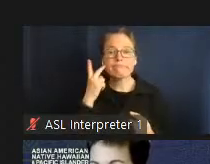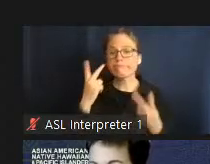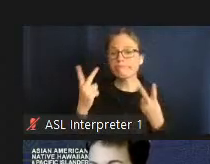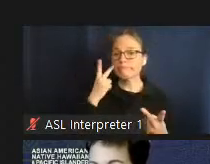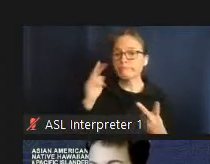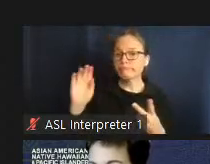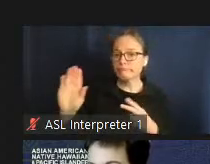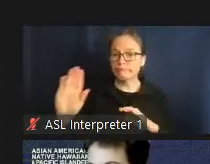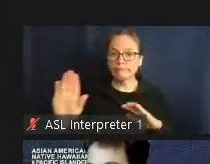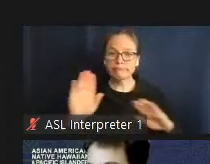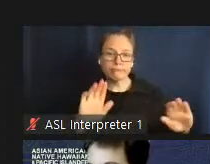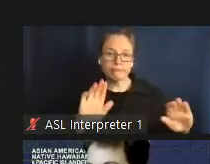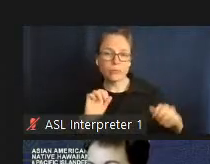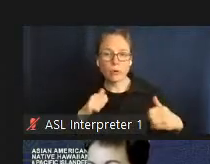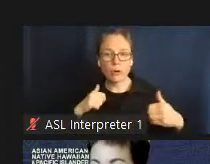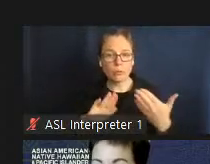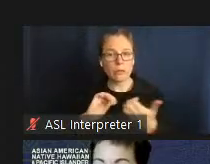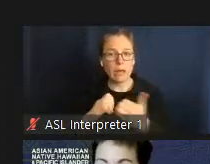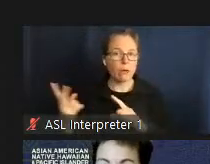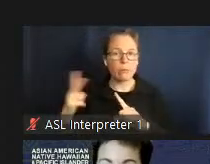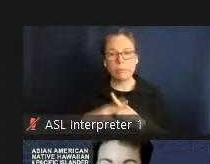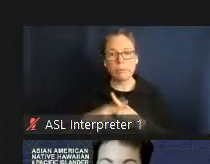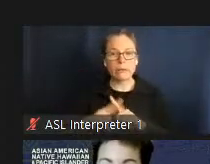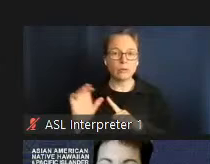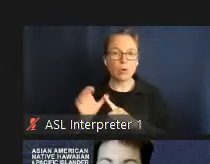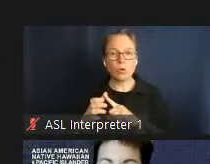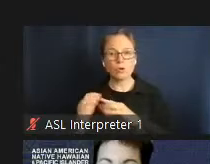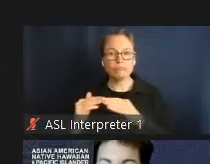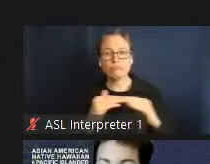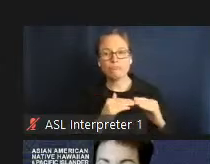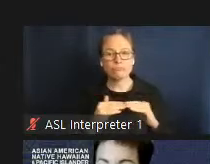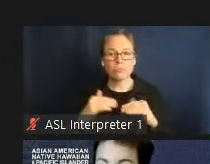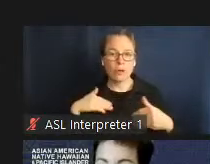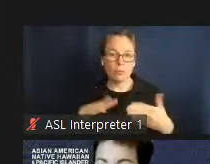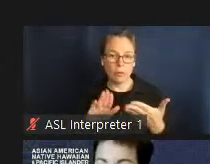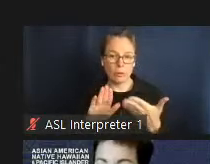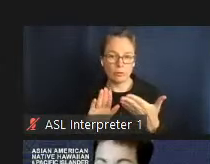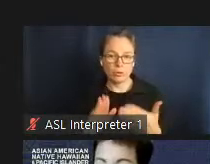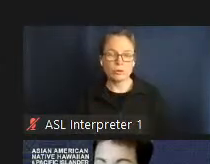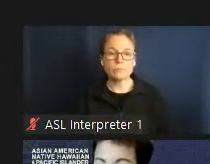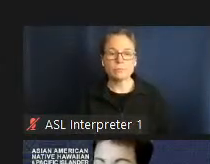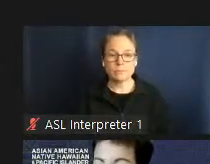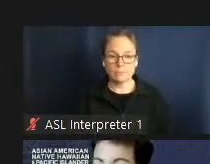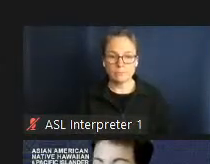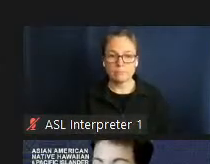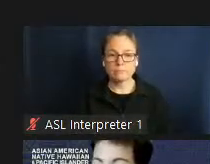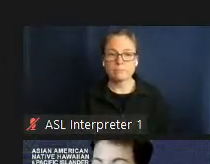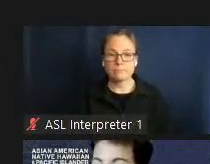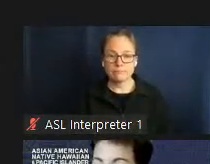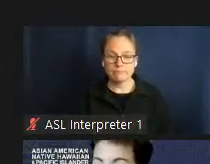jurisdictions are applying culturally specific approaches to address those inequities.